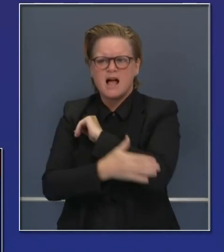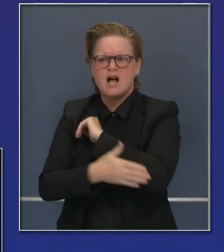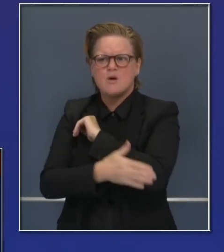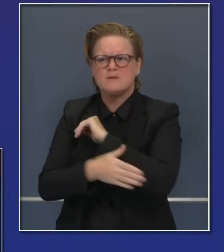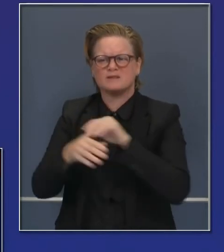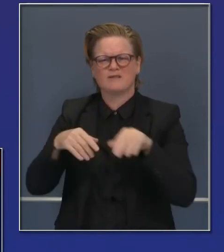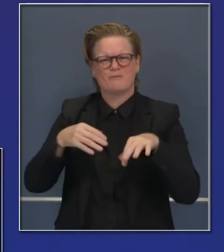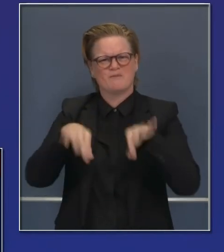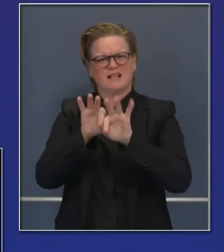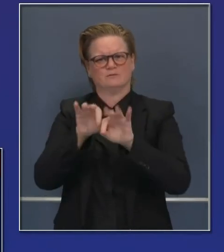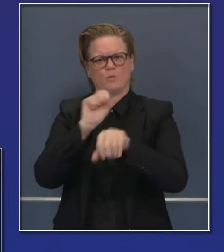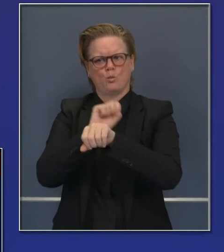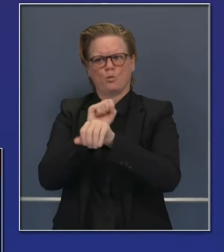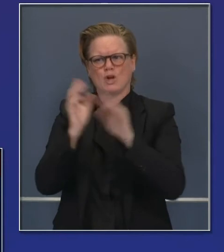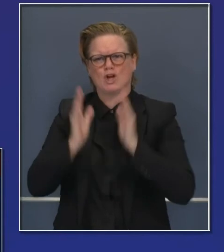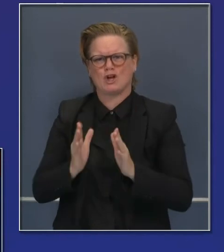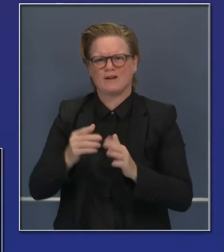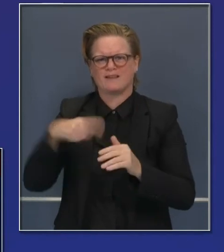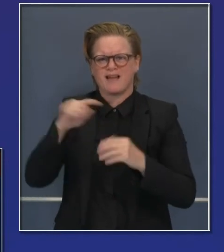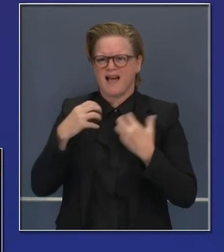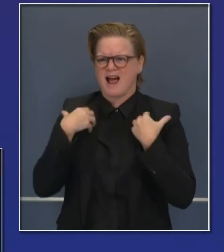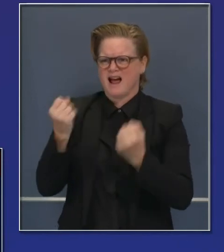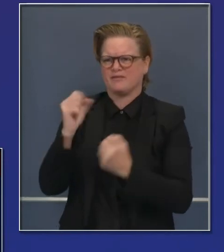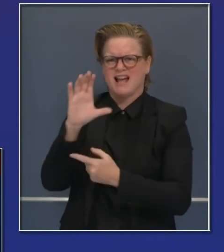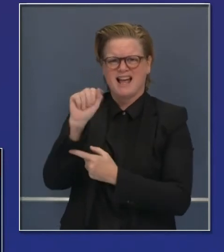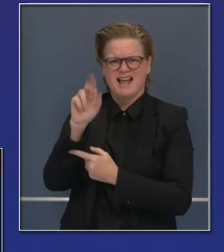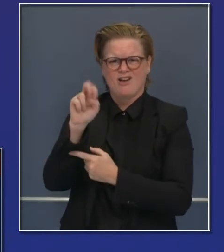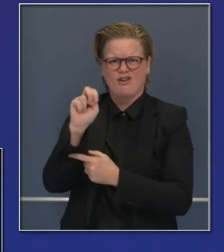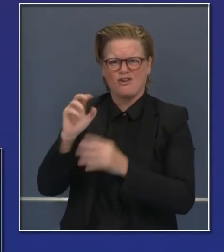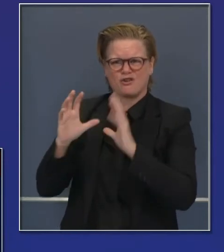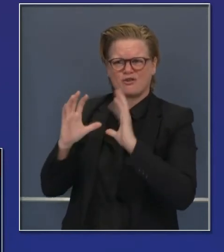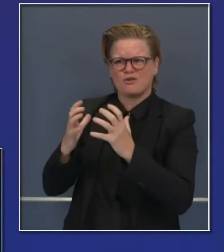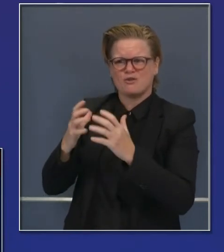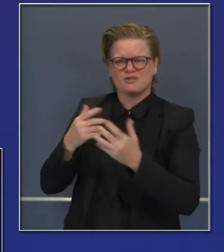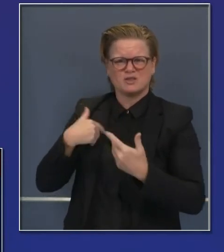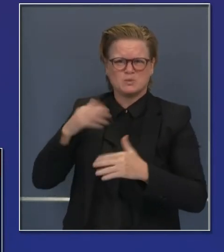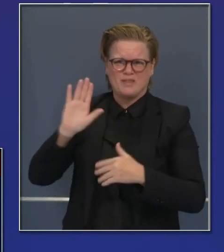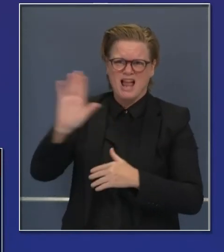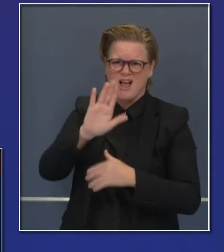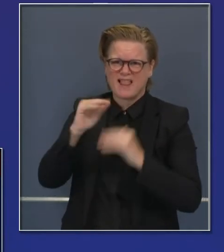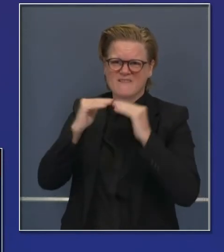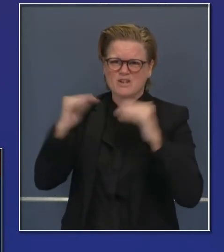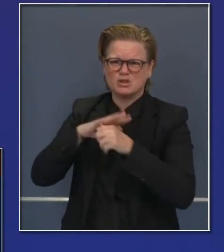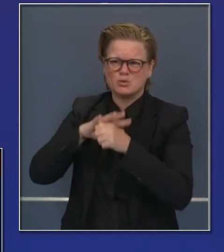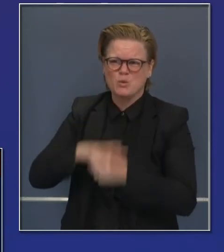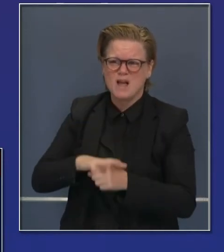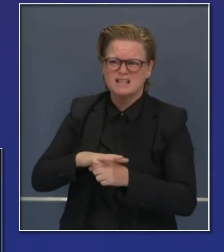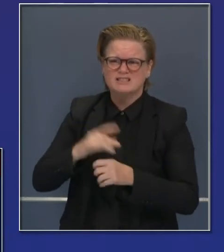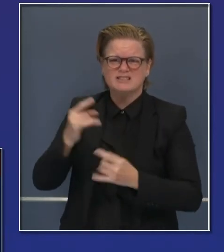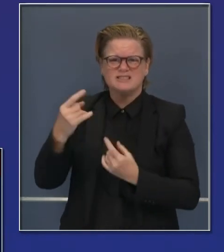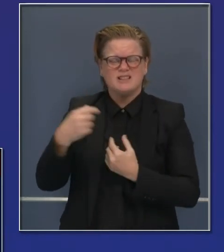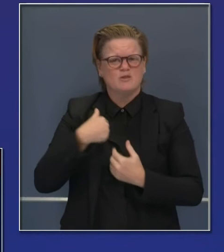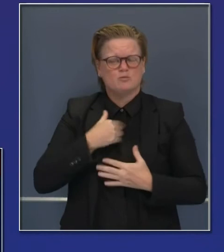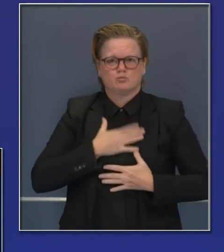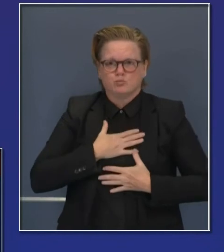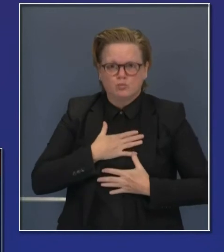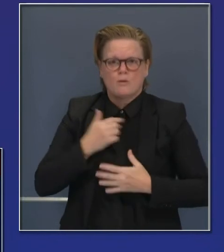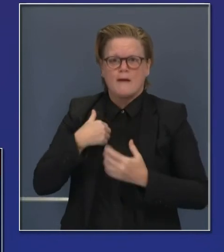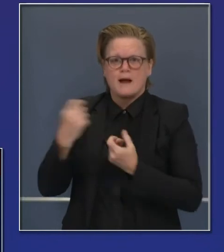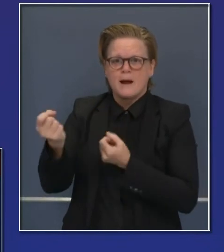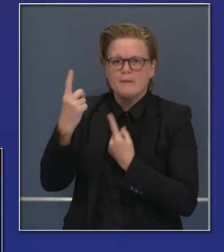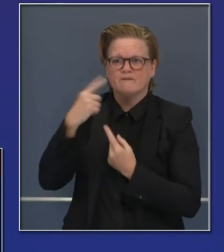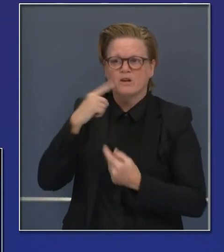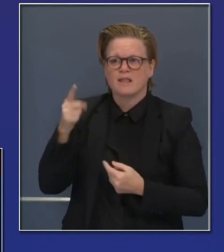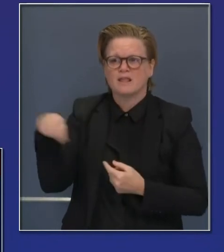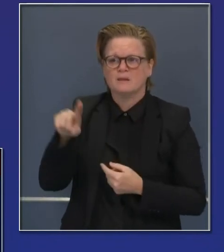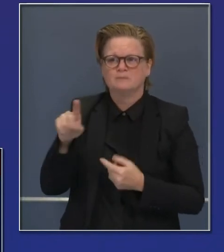you talk about stress, you talk about the need to be empathetic. We have asked so much of our frontline